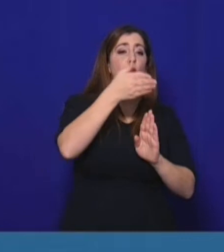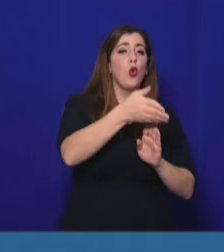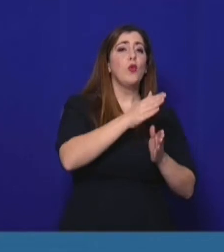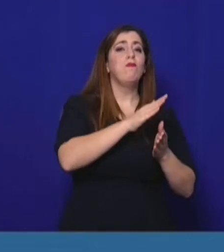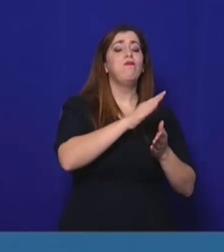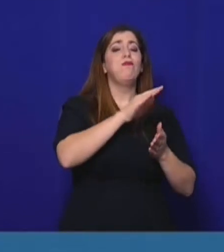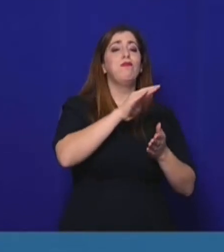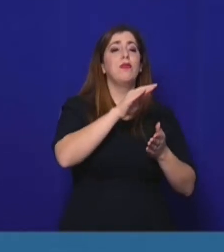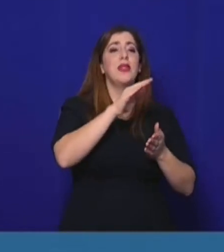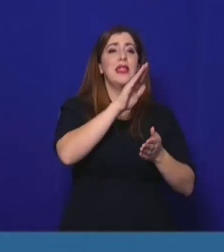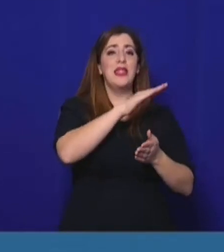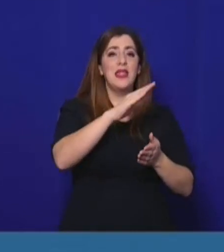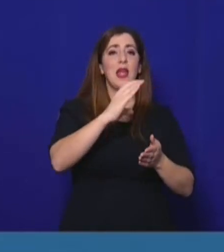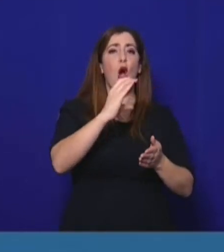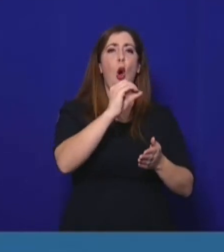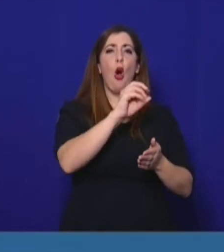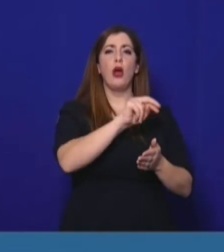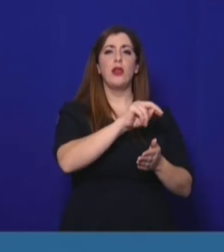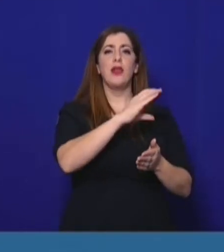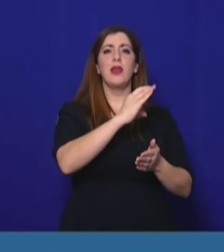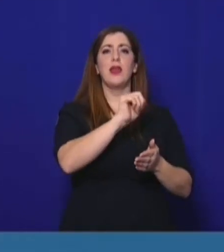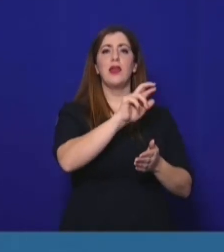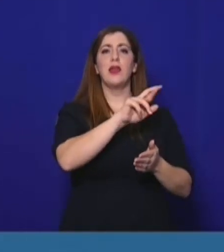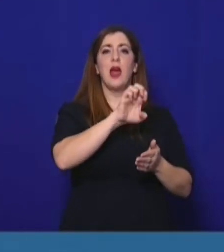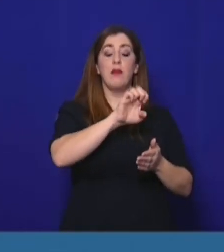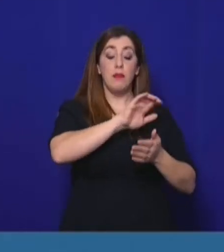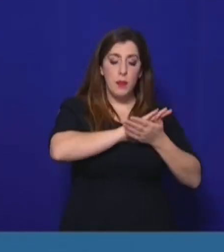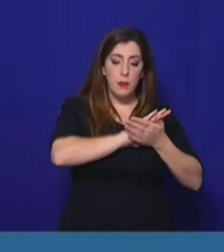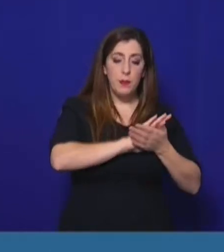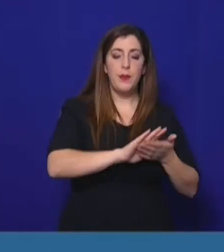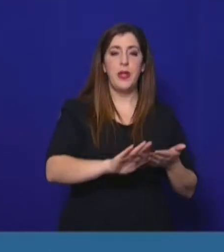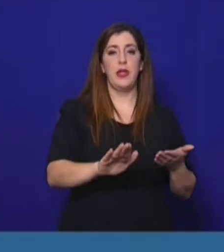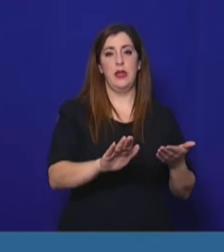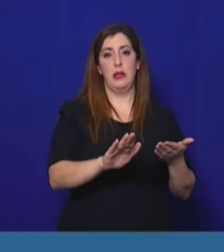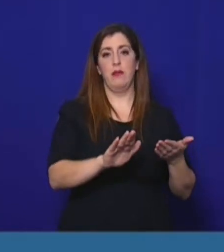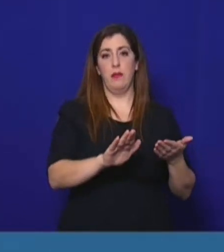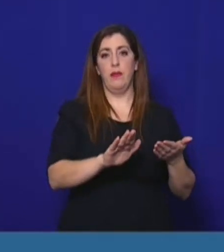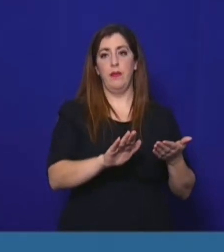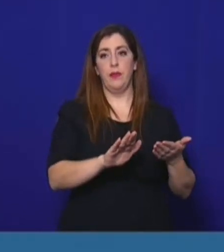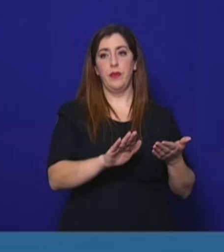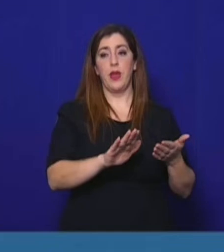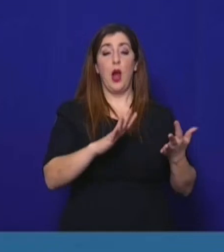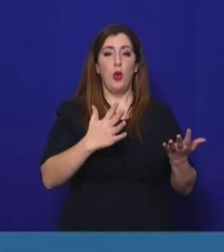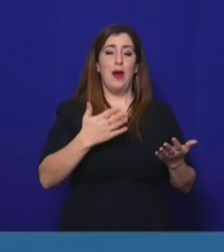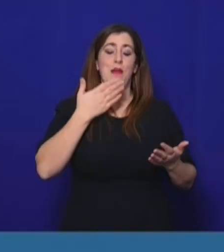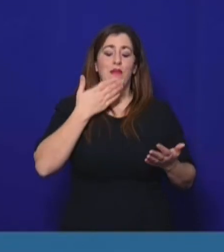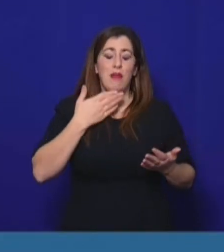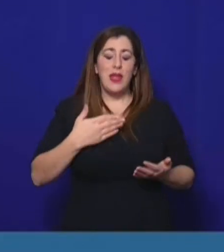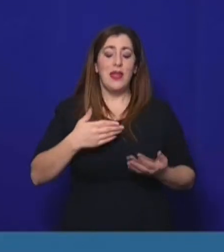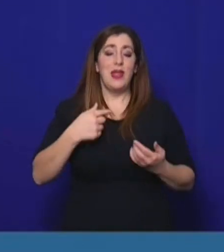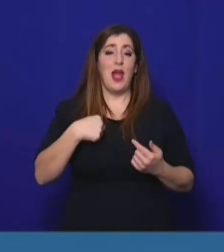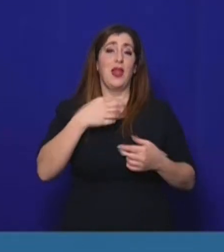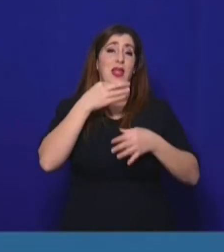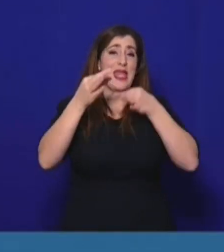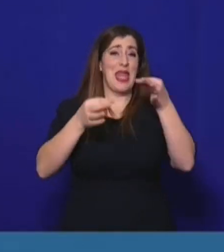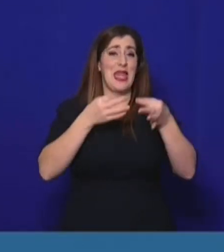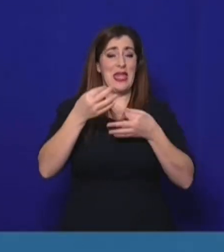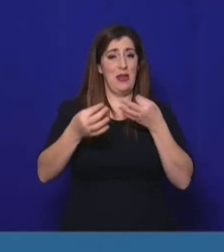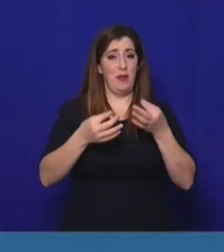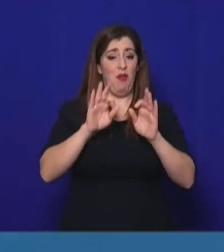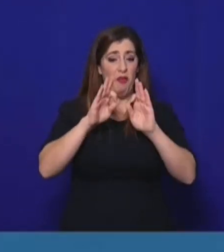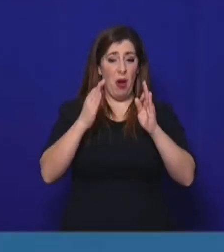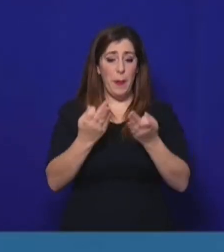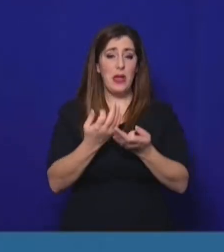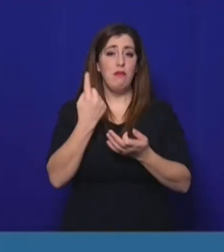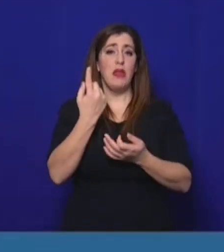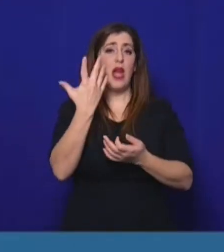anqas bajnuna ma jistgħu joħorġu mid-dar. Ġifieri nappellalkom il-kollaborazzjoni ta' kulħadd biex dan is-servizz inżommuh biss għal dawk vera